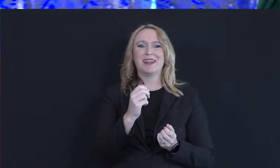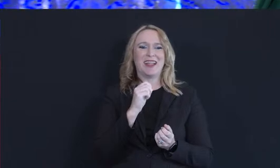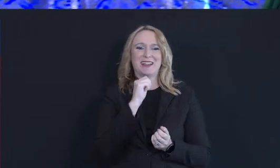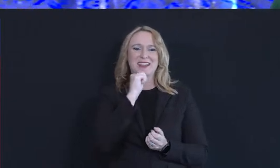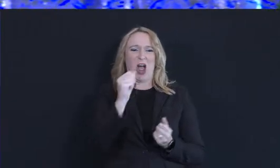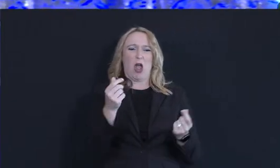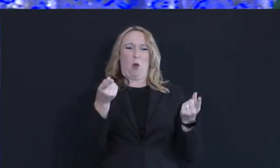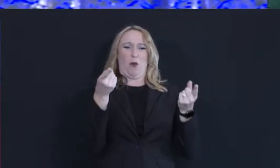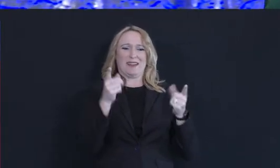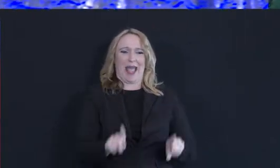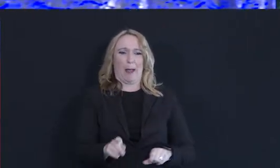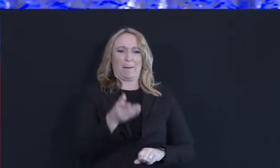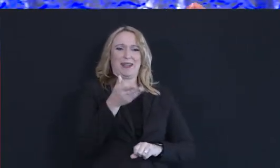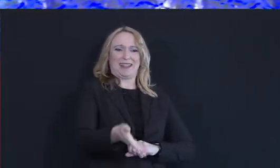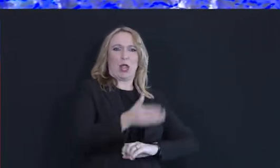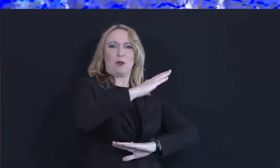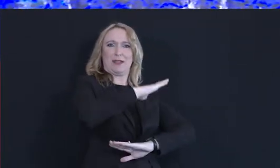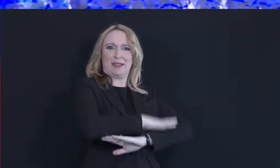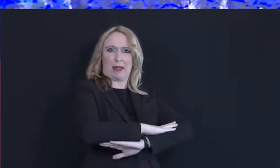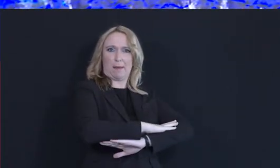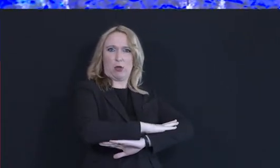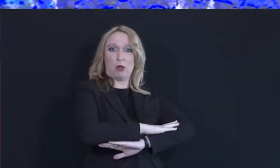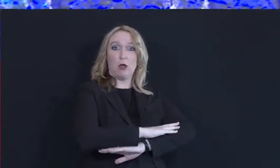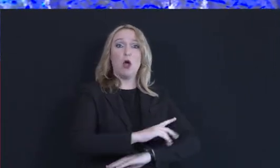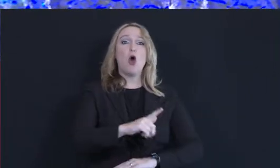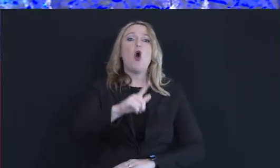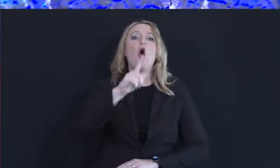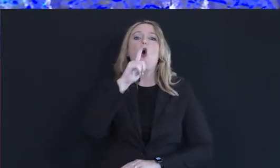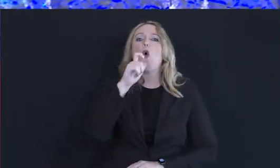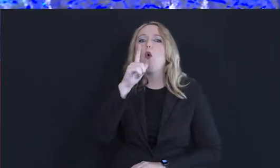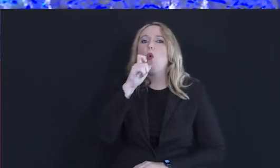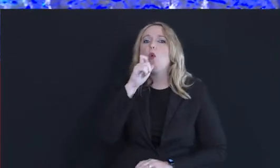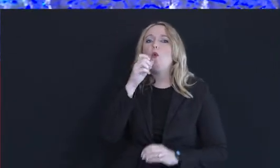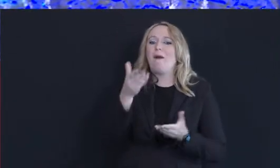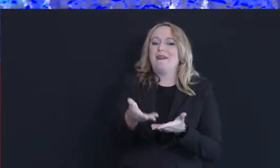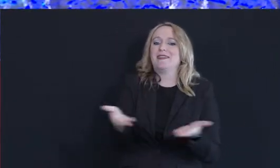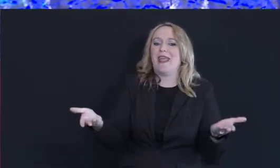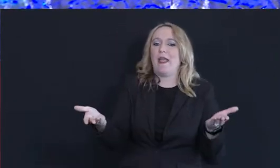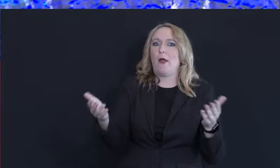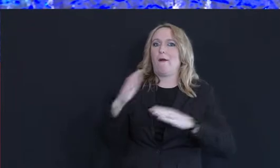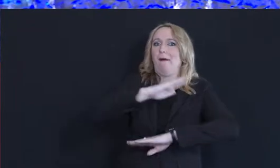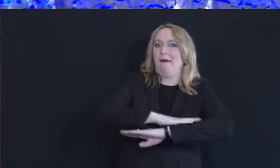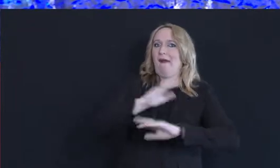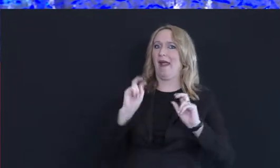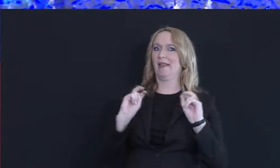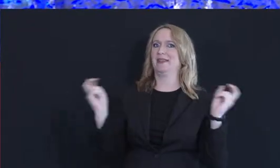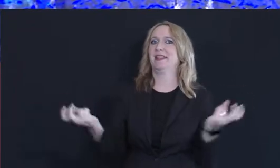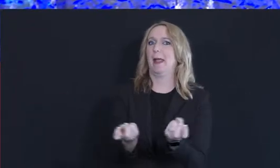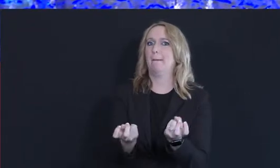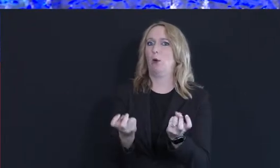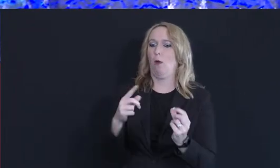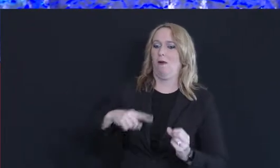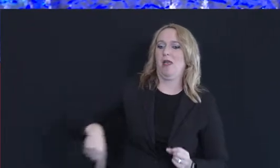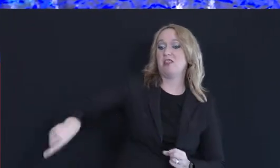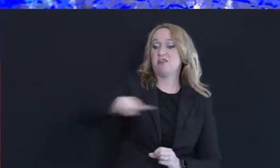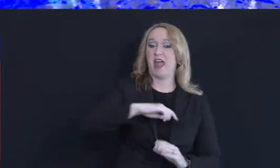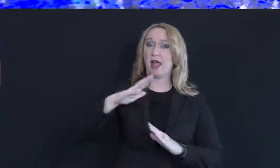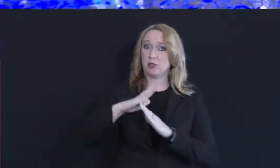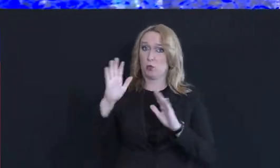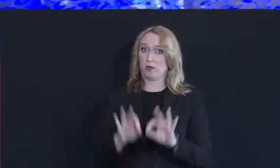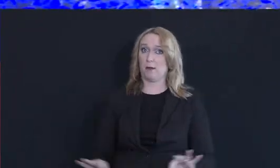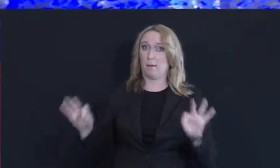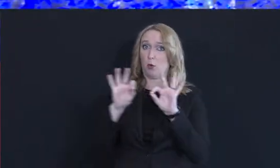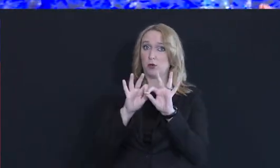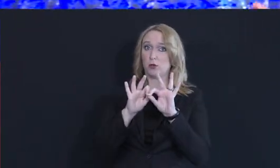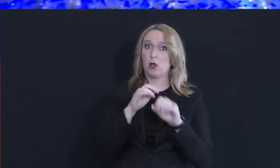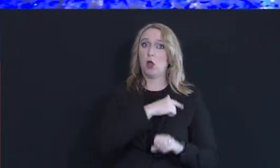tables across our city it's also who's invited to the table at large that really truly matters we are home